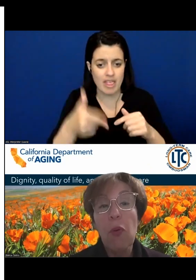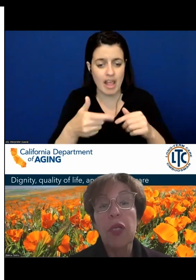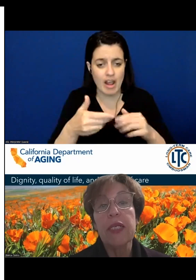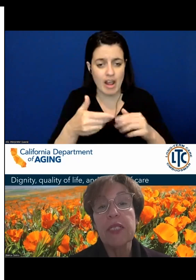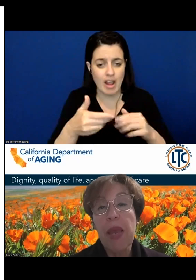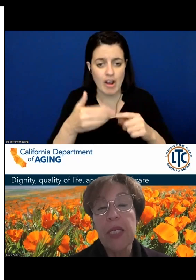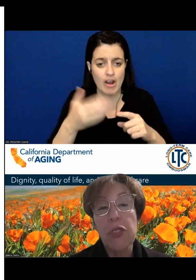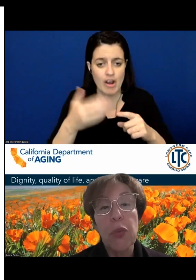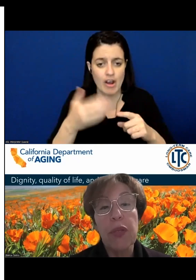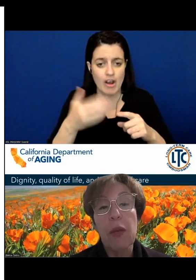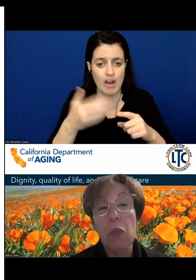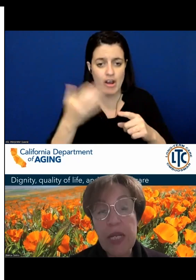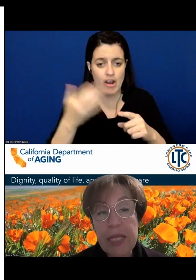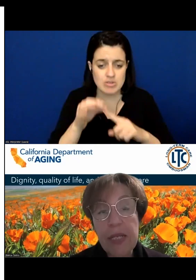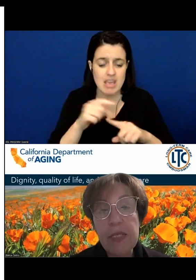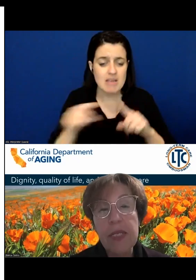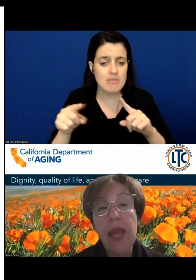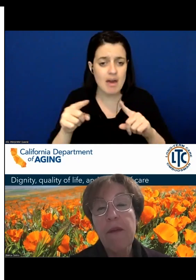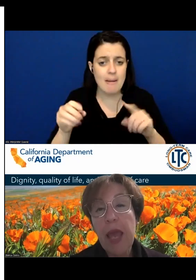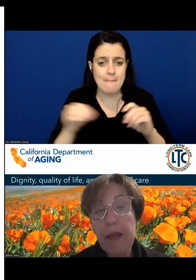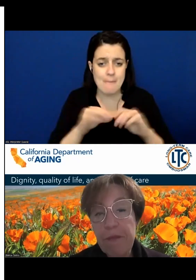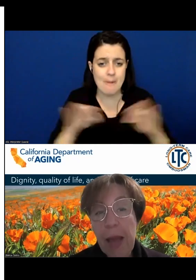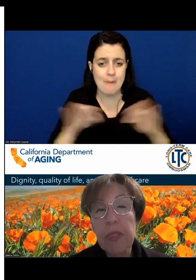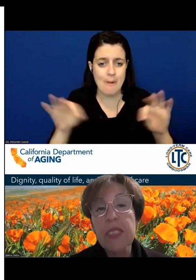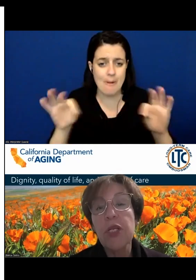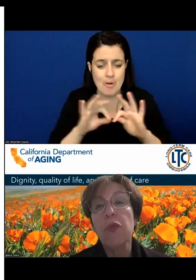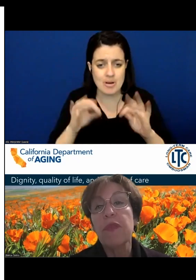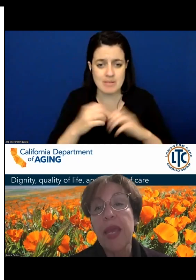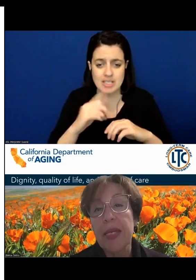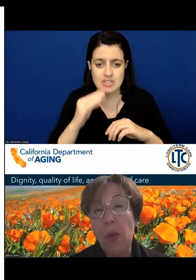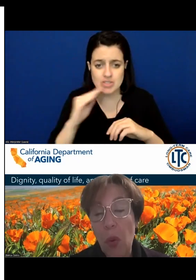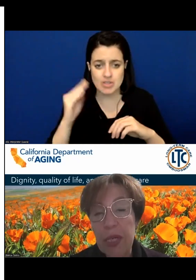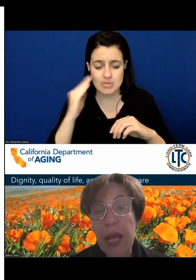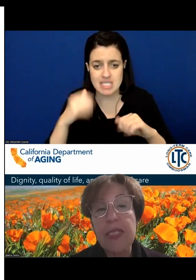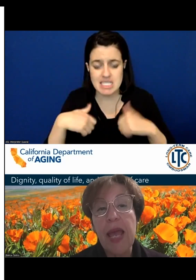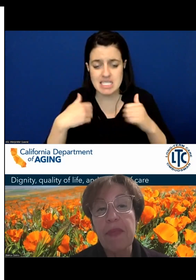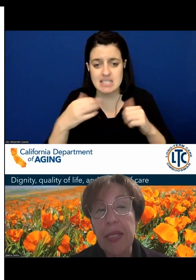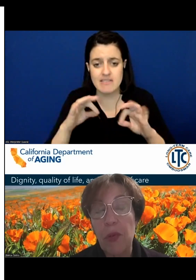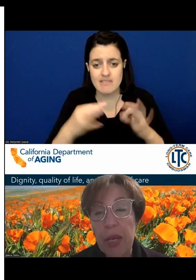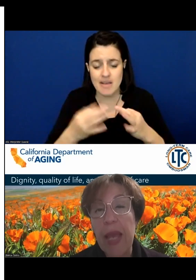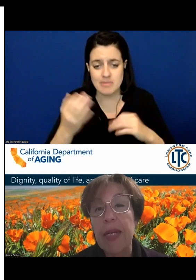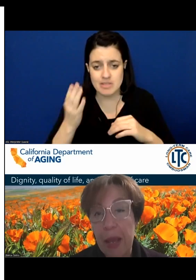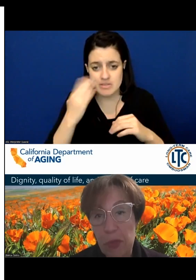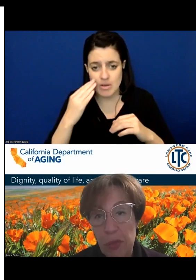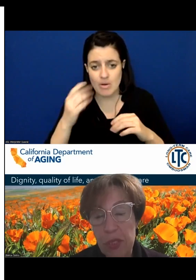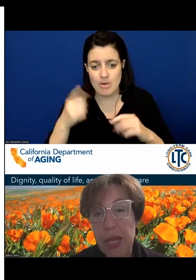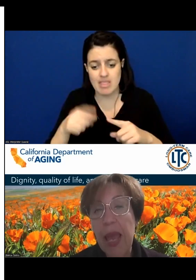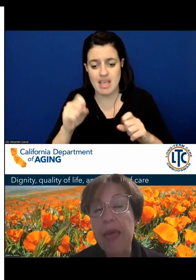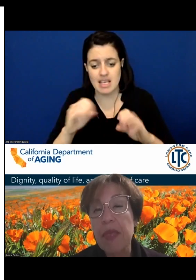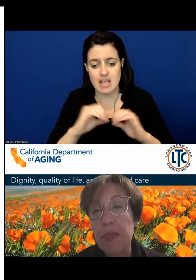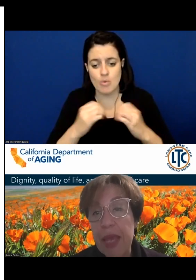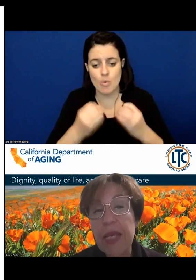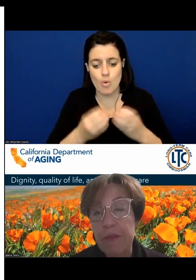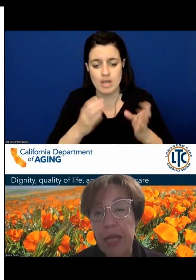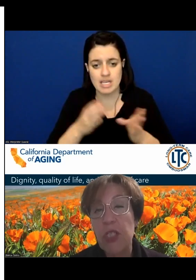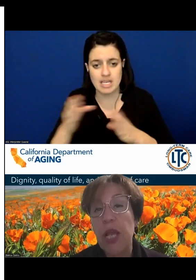more importantly is making sure that residents and families know that they can organize and they can create councils and